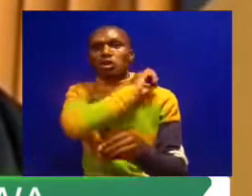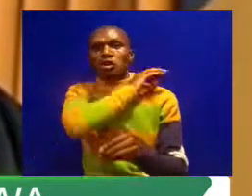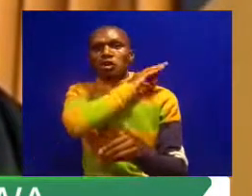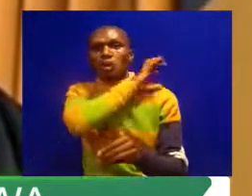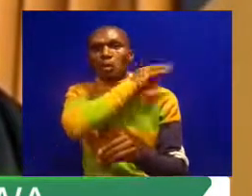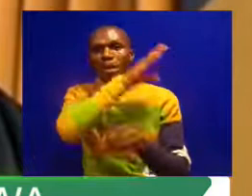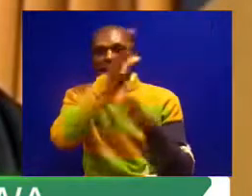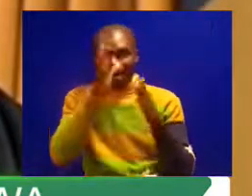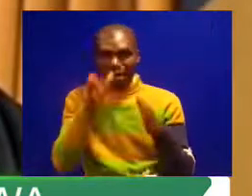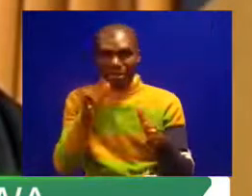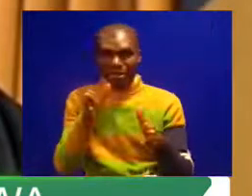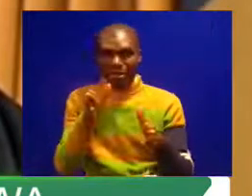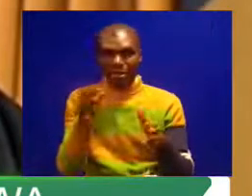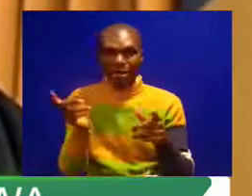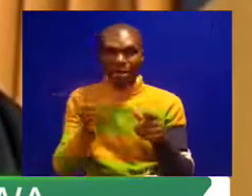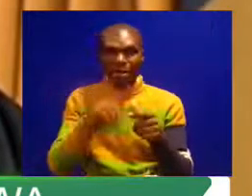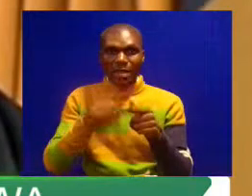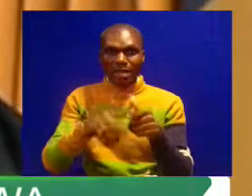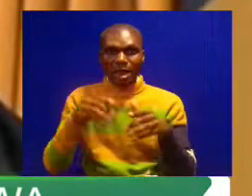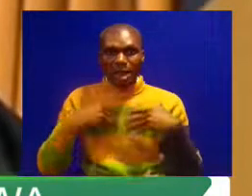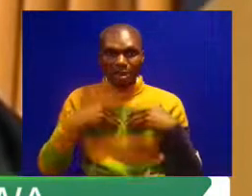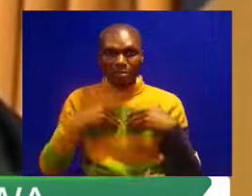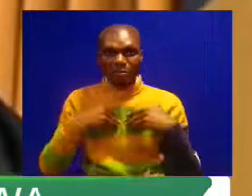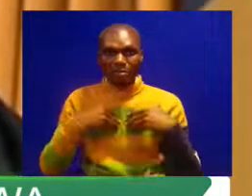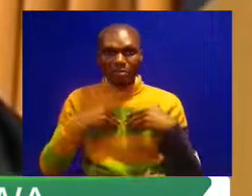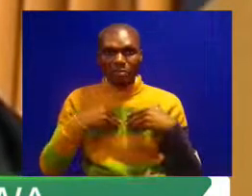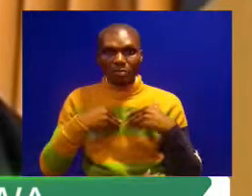elect to be valid under Article